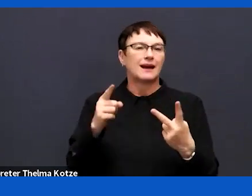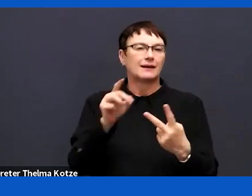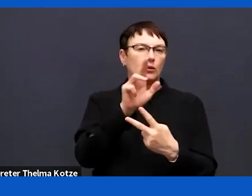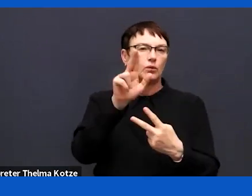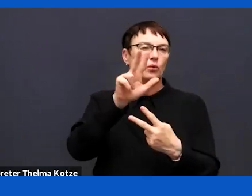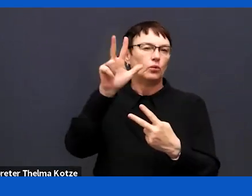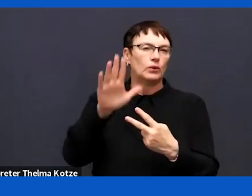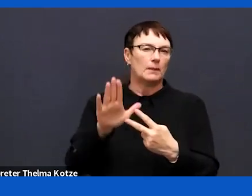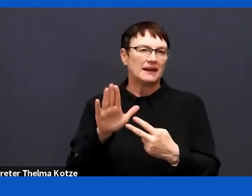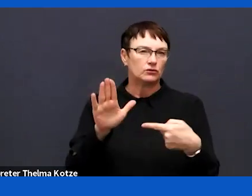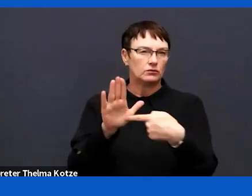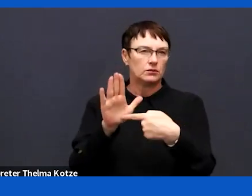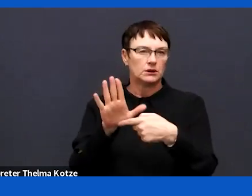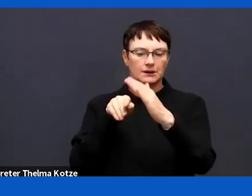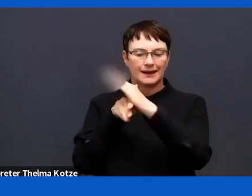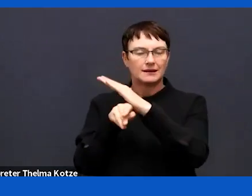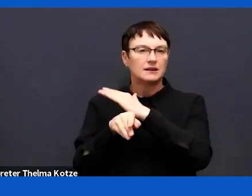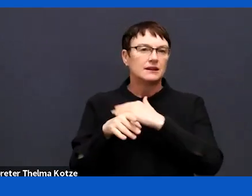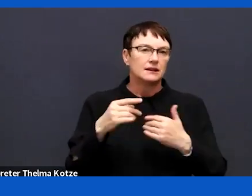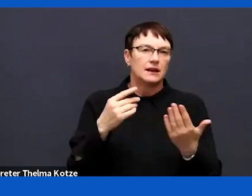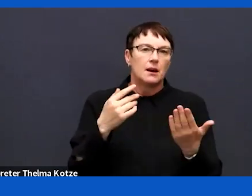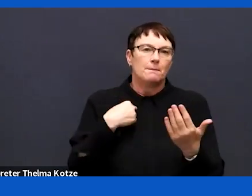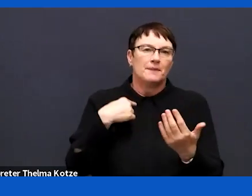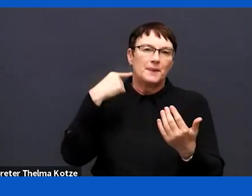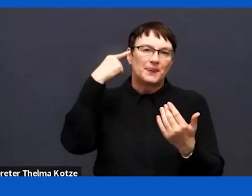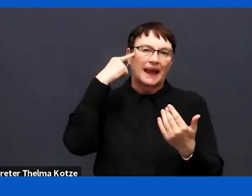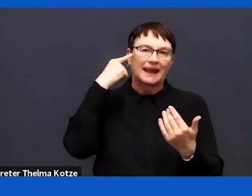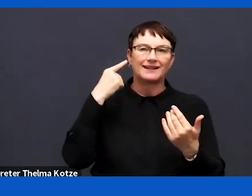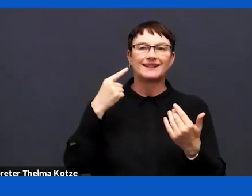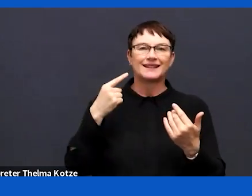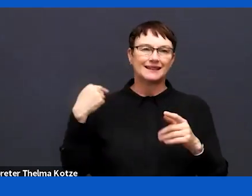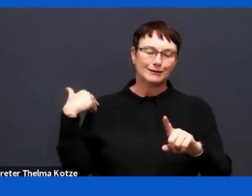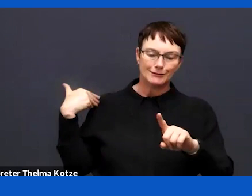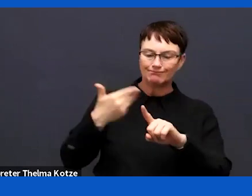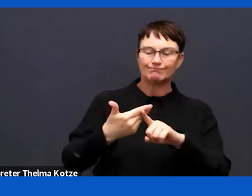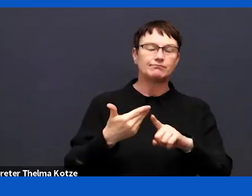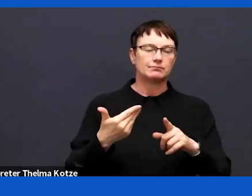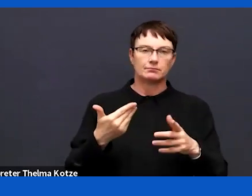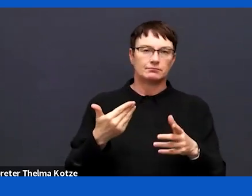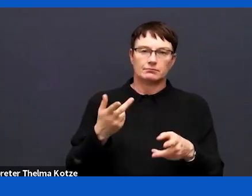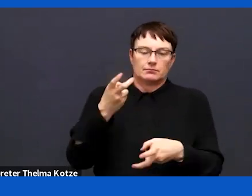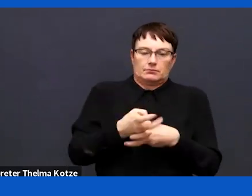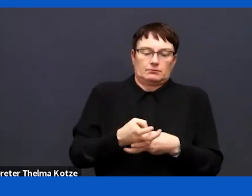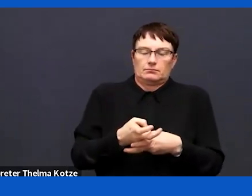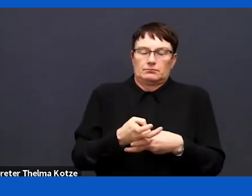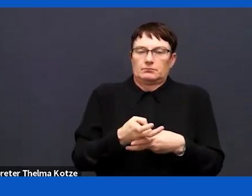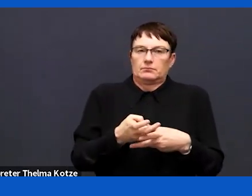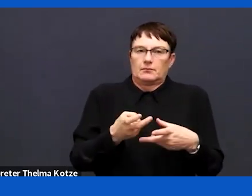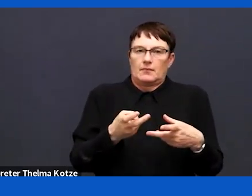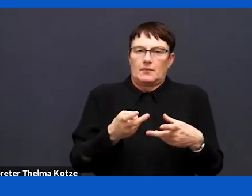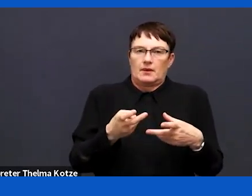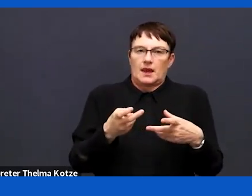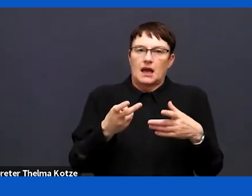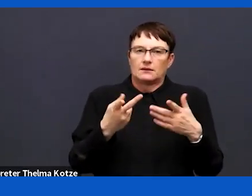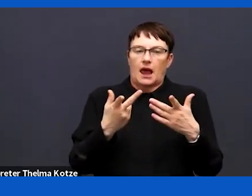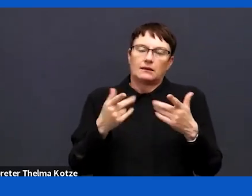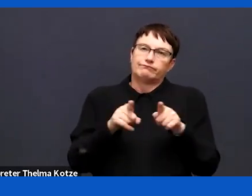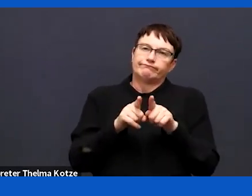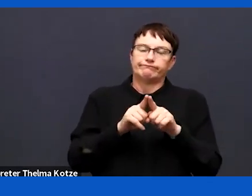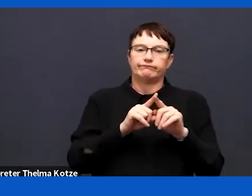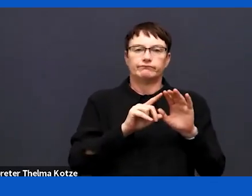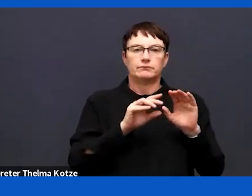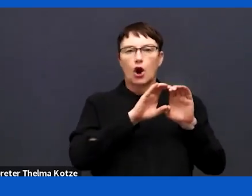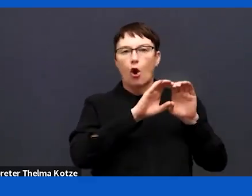for organizations in being able to reliably make their document content and customer communications